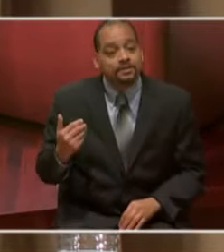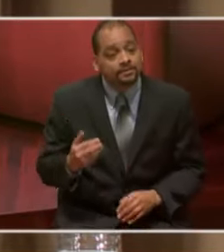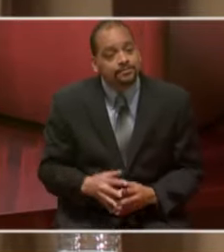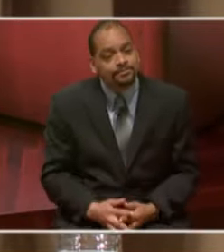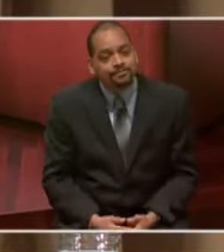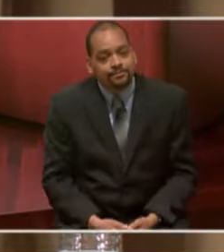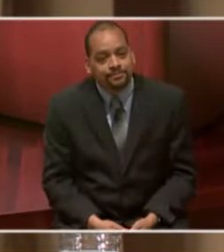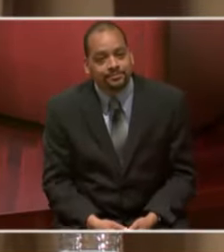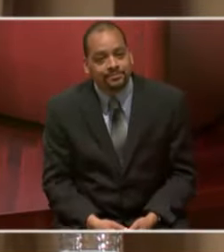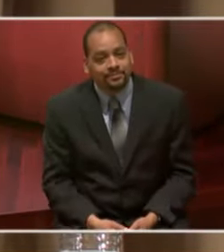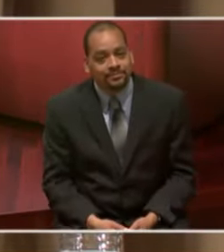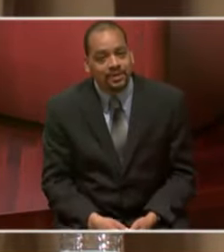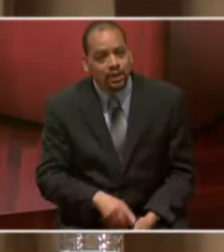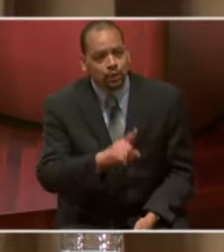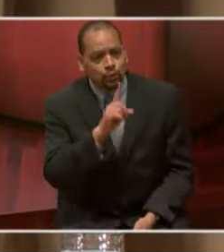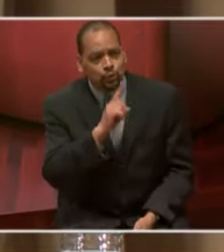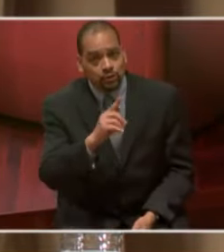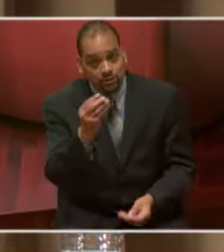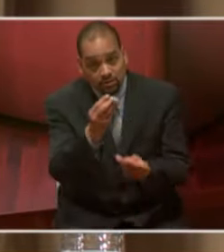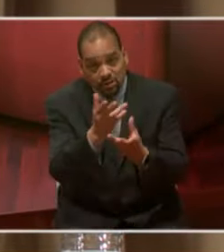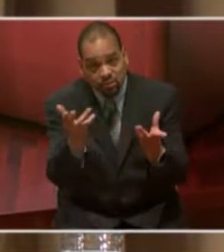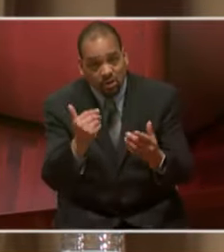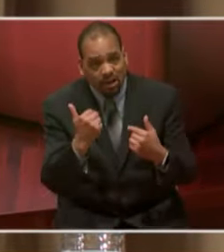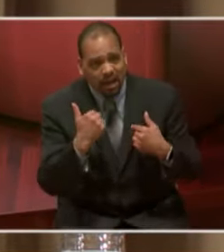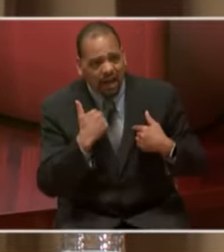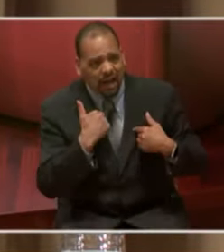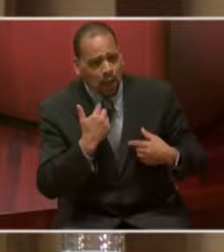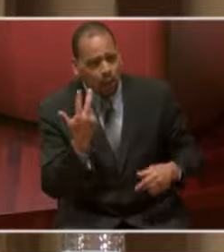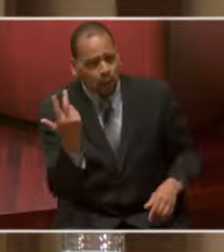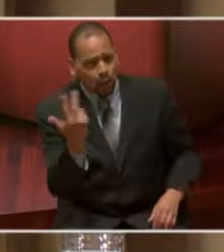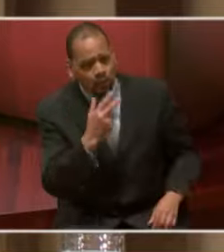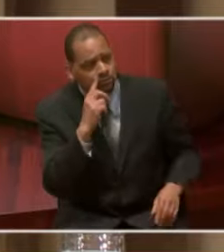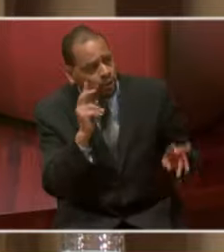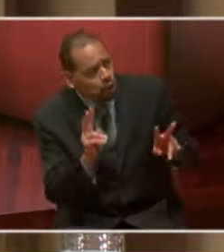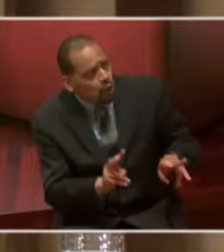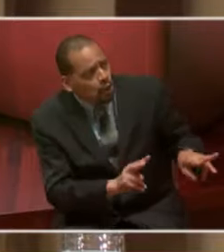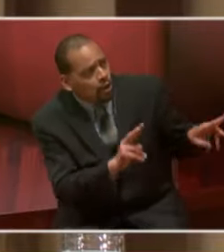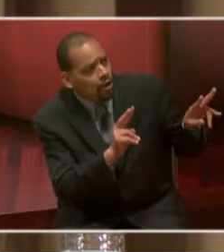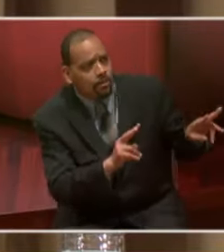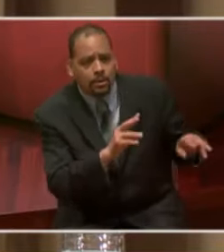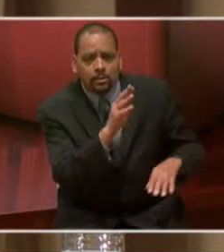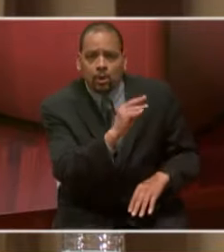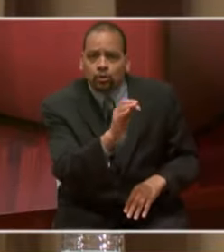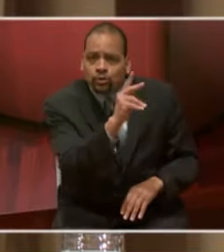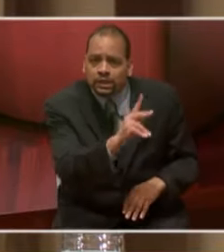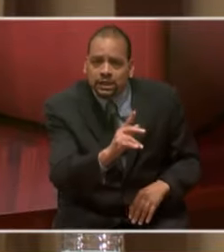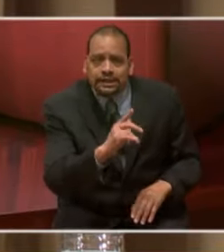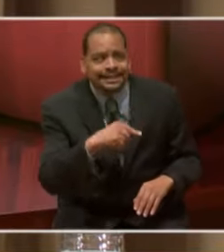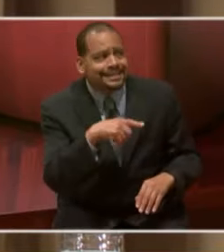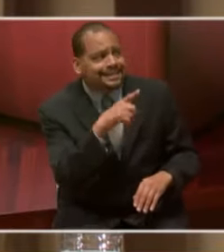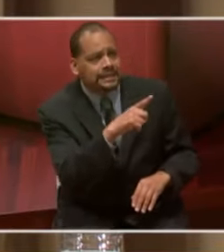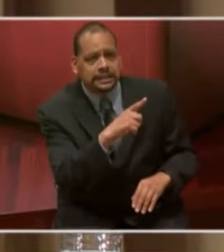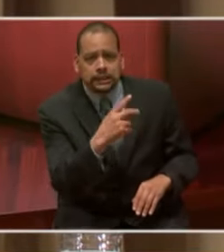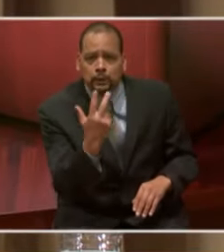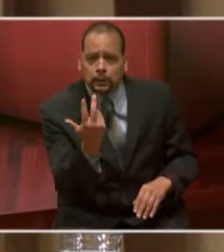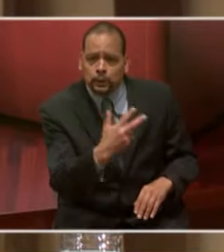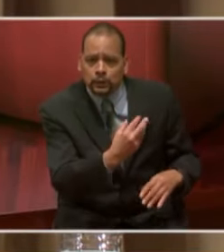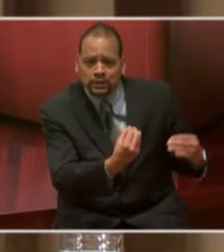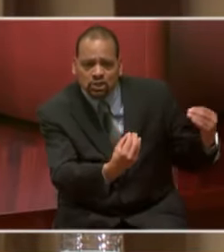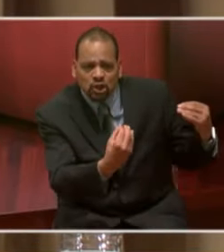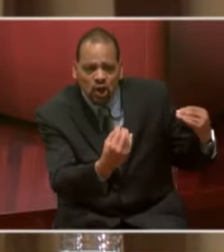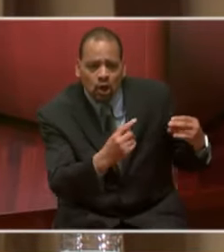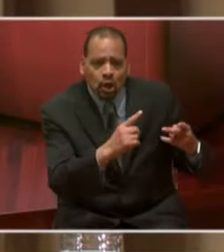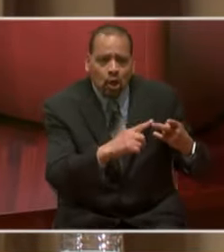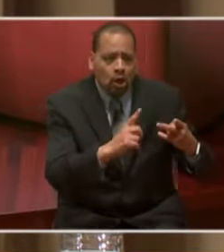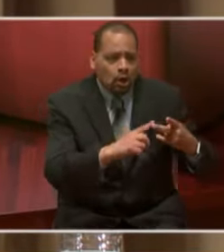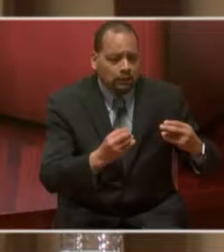get off the bus, kept us on the bus. Then he ordered the police officials to